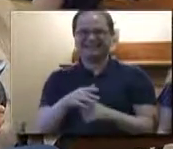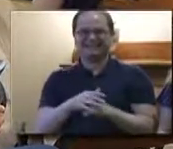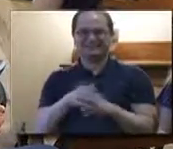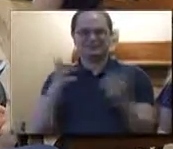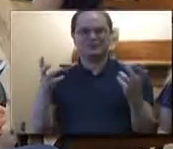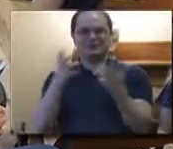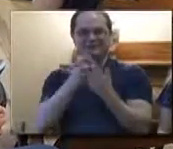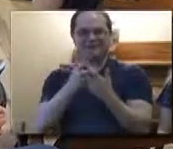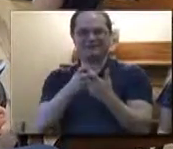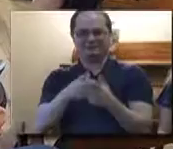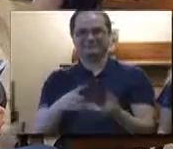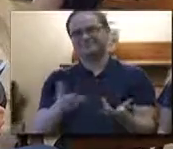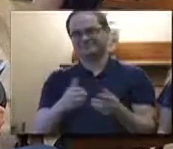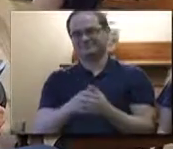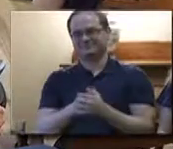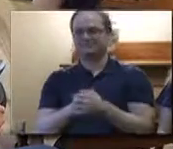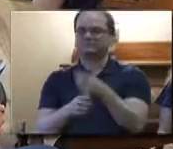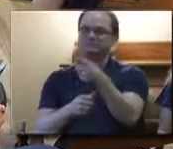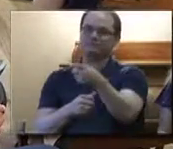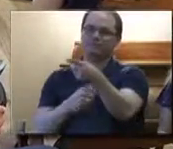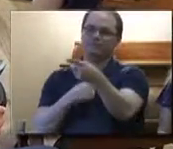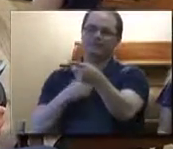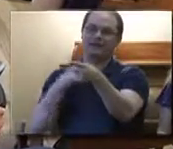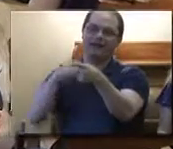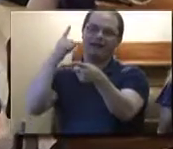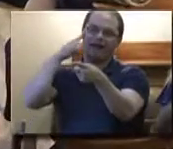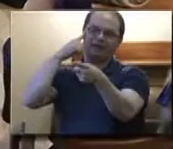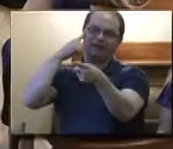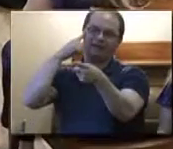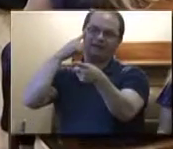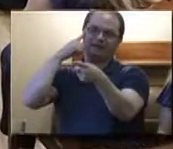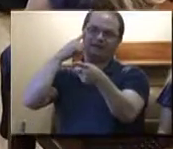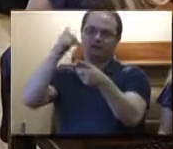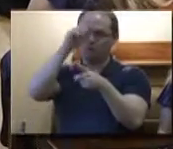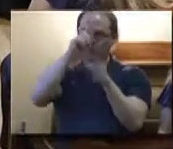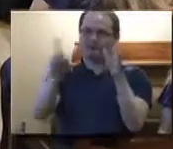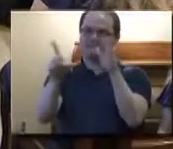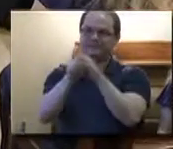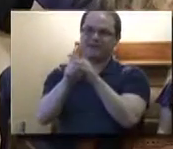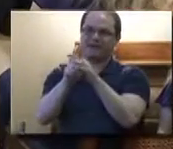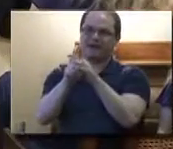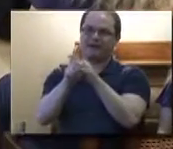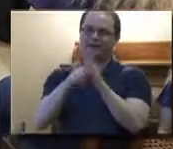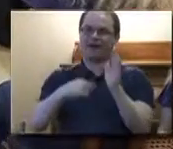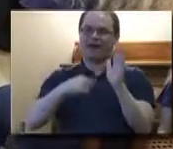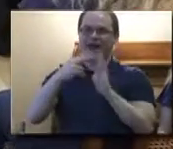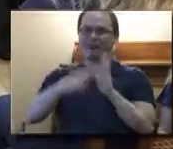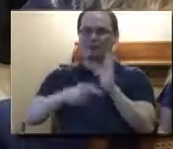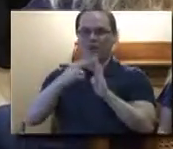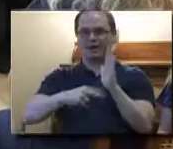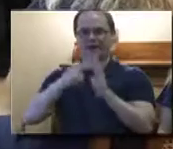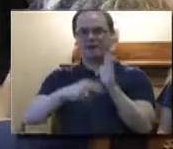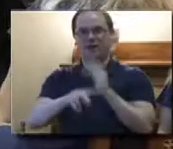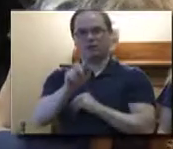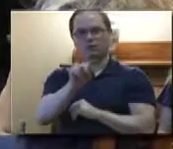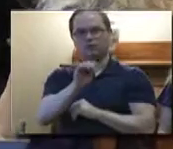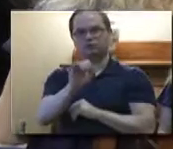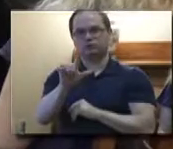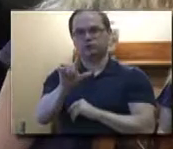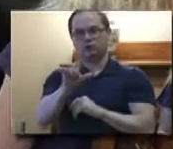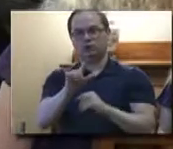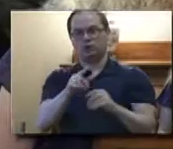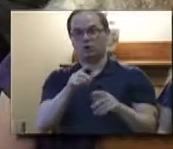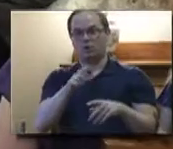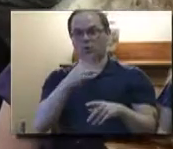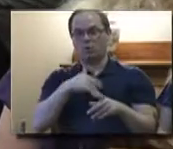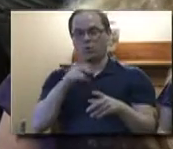combine them. I think that was what comes to mind is I read about when tool use, when the caveman and